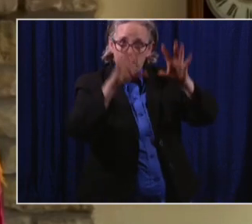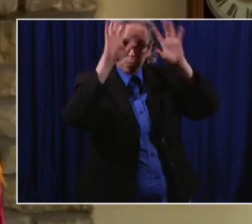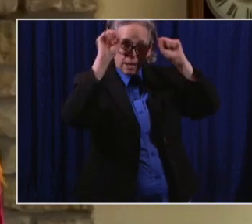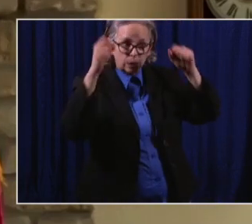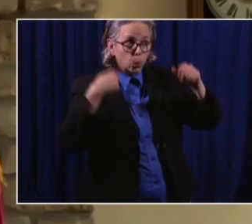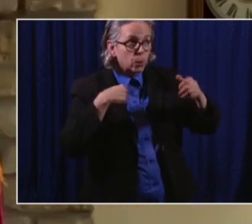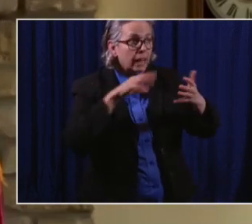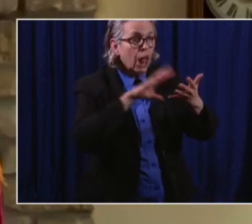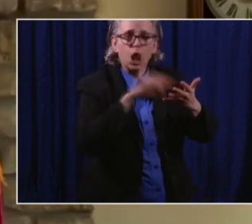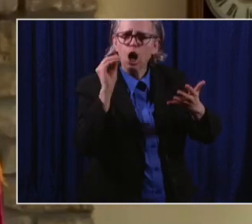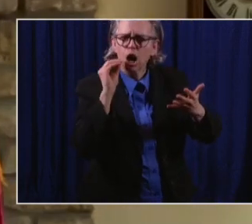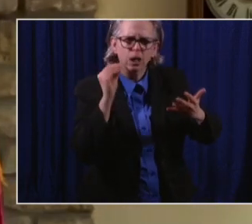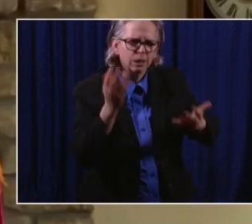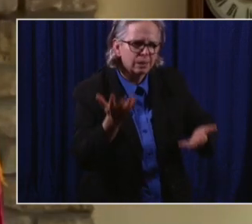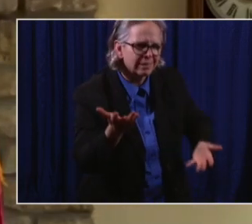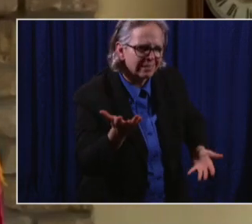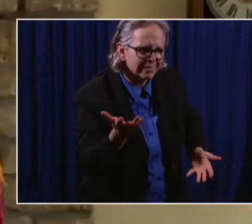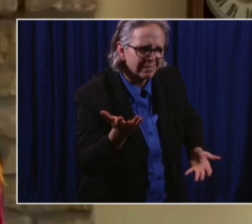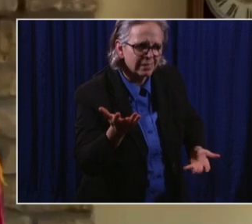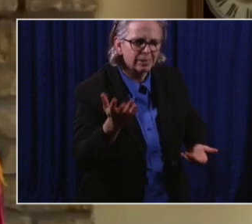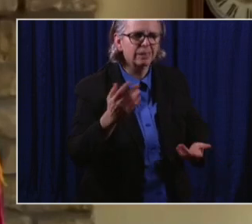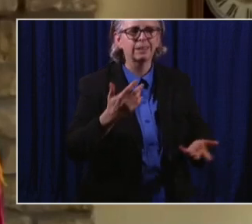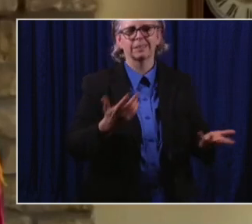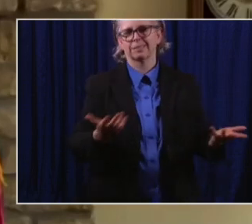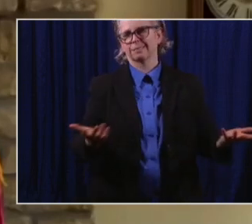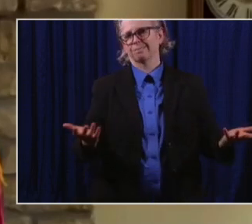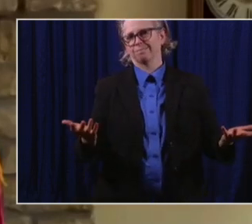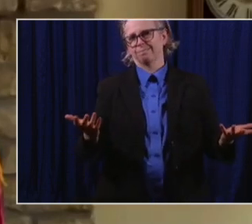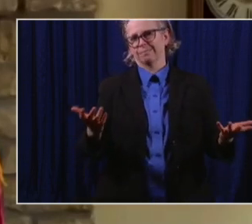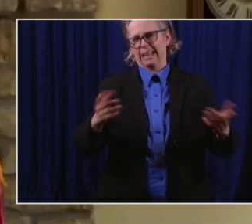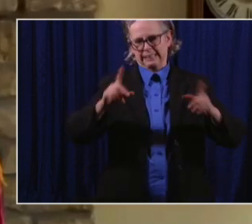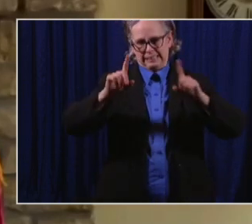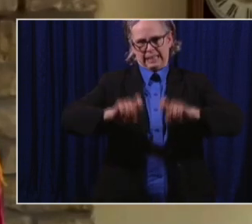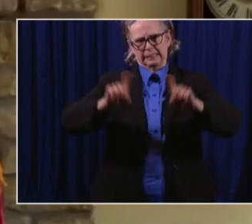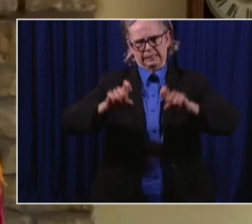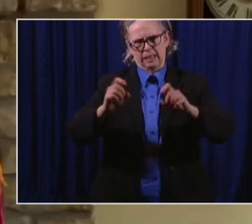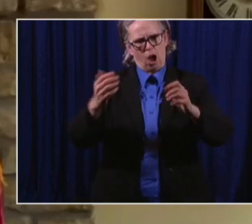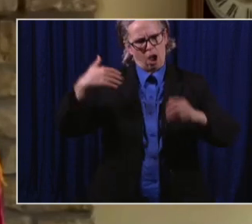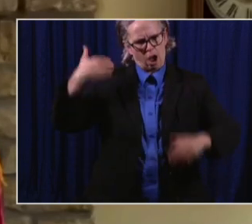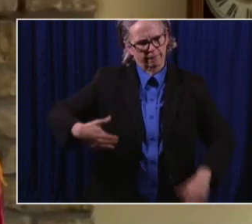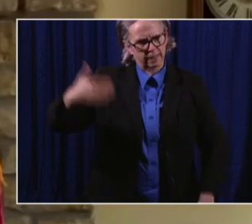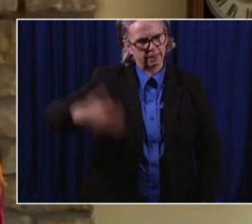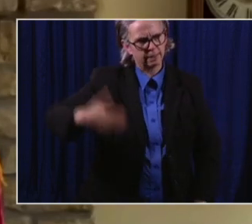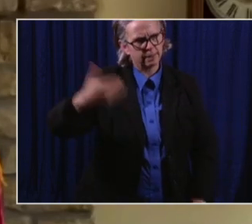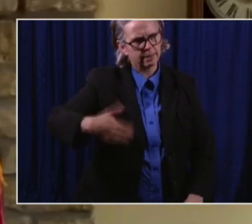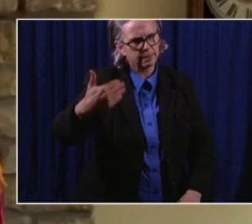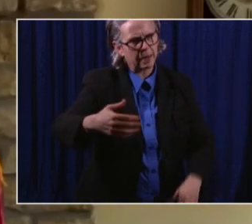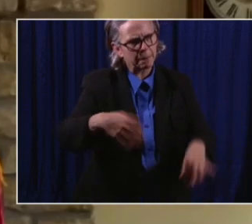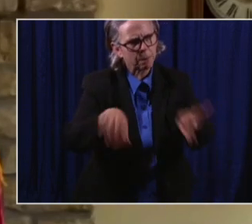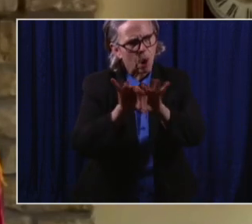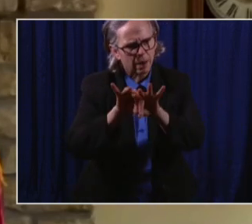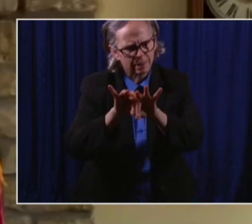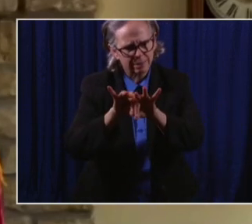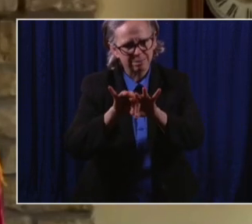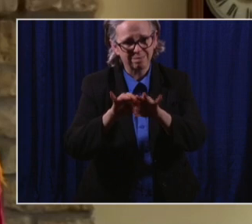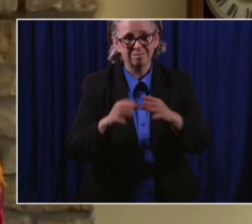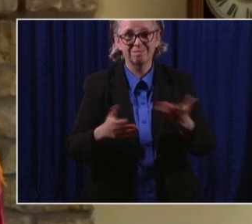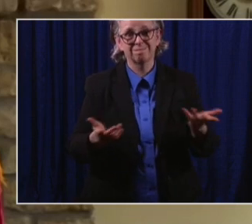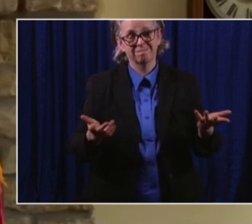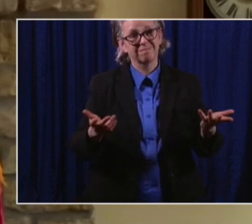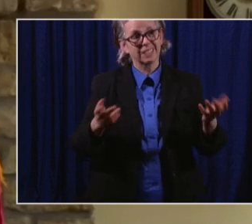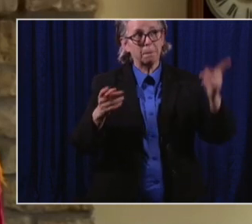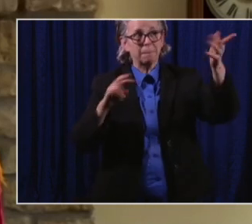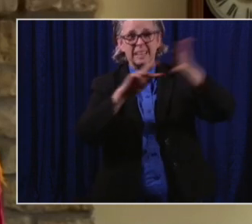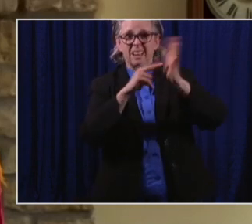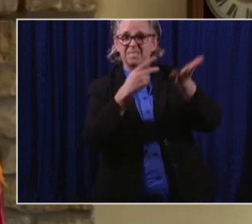frequent testing, which we can assume everybody had, is important, but it does not substitute